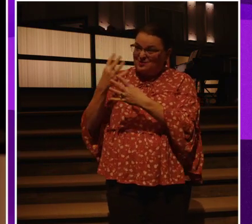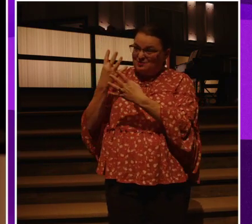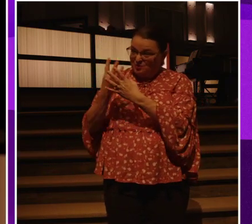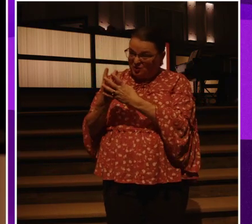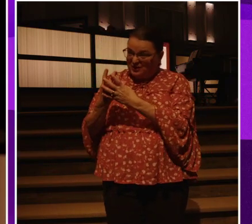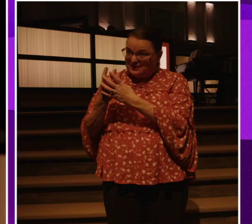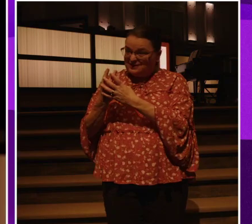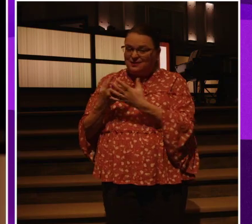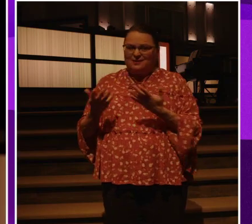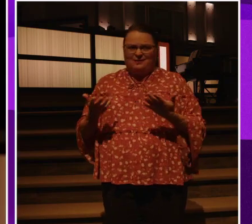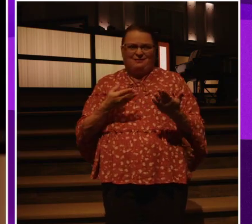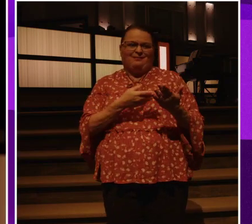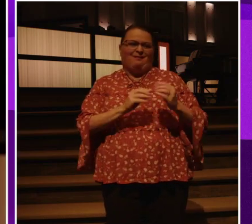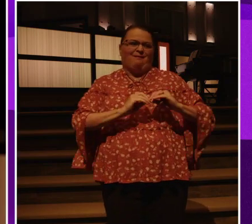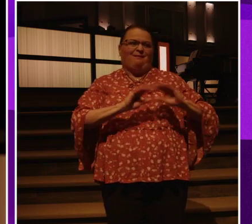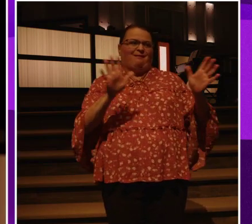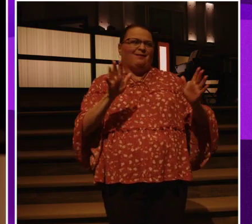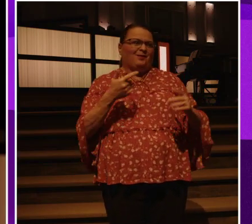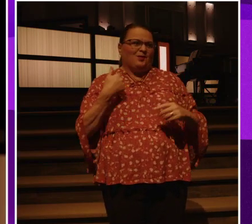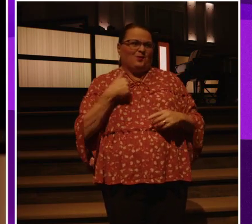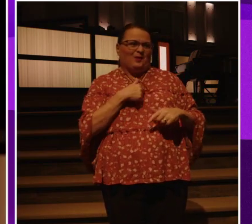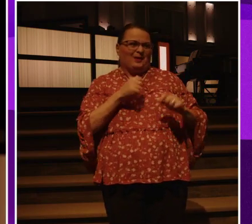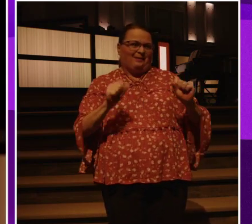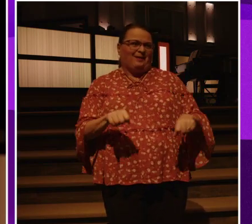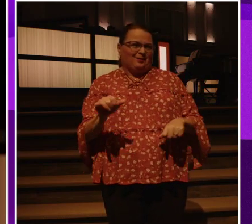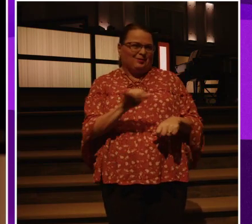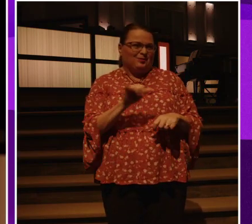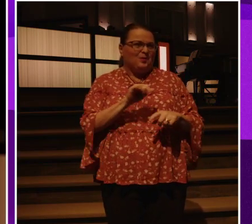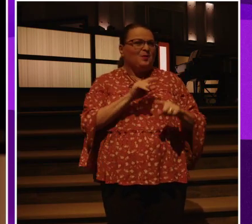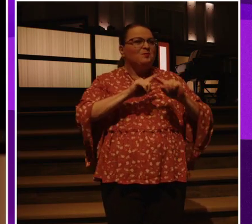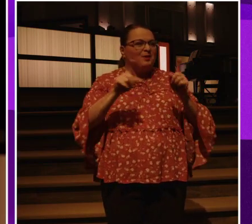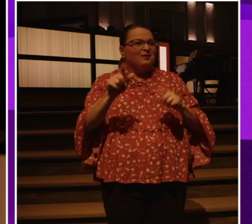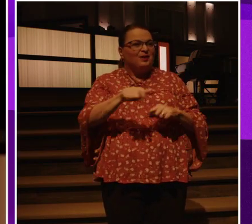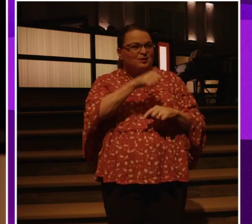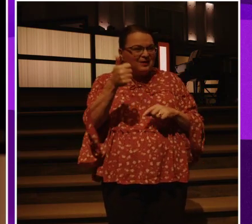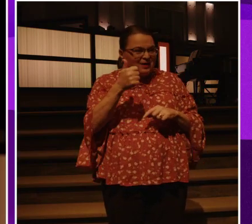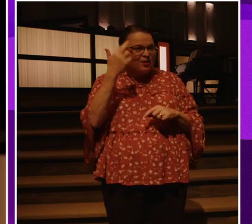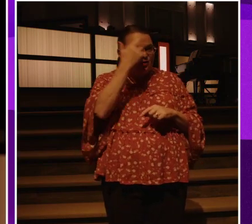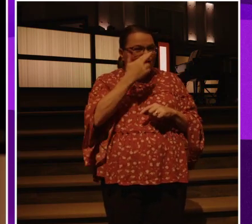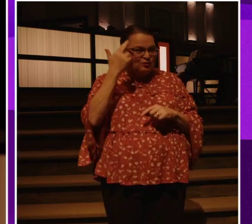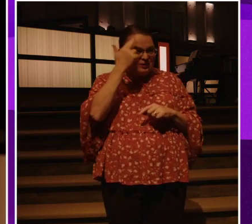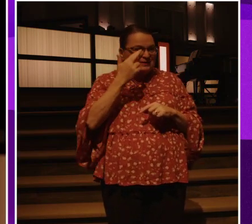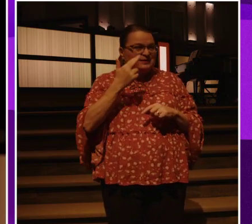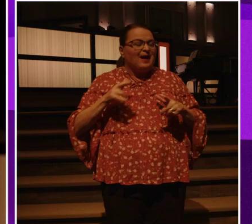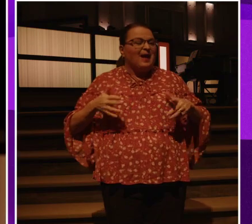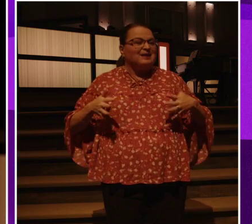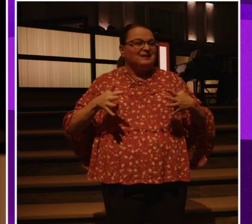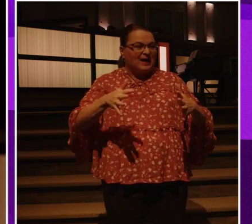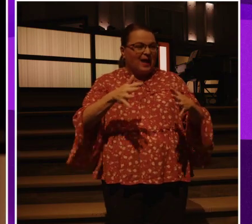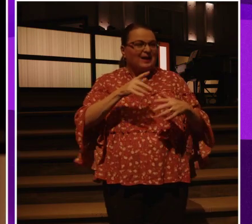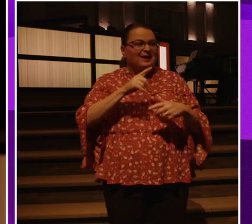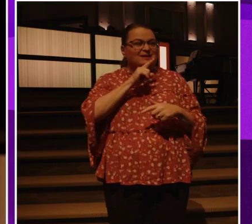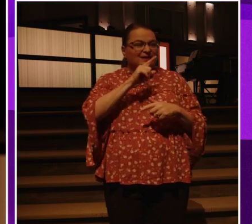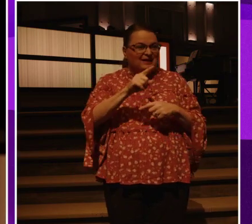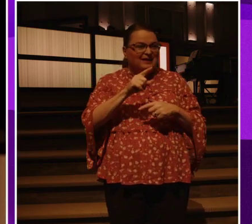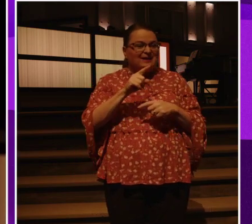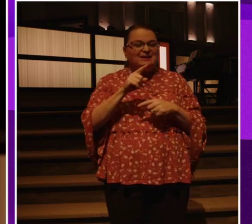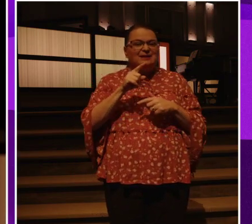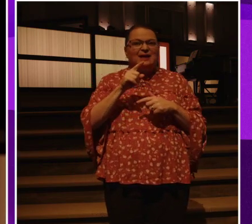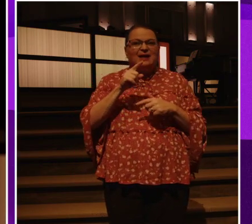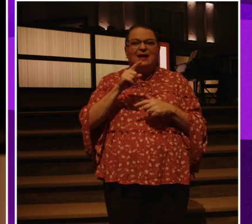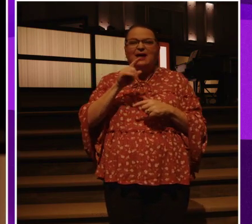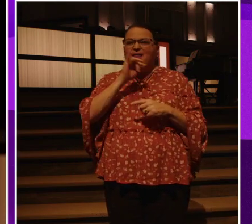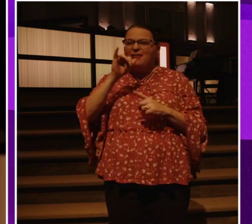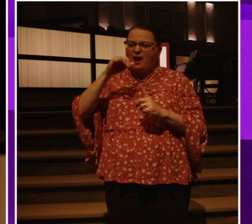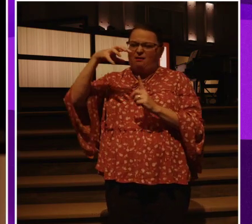indicates the importance of the passage. But there's another reason. Anxiety is a cloud